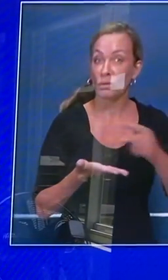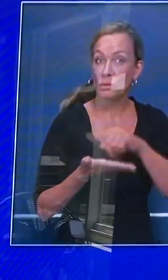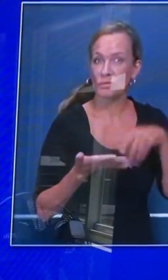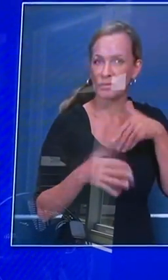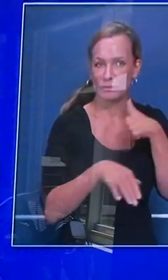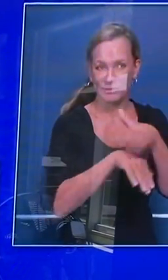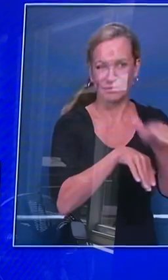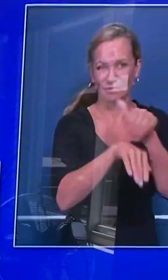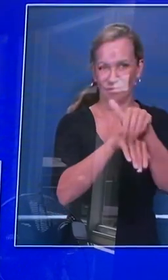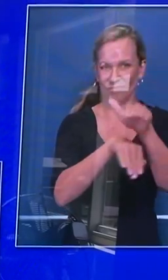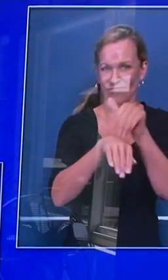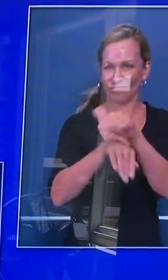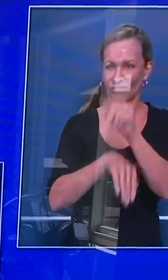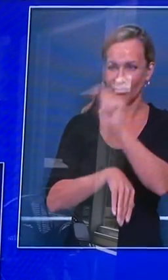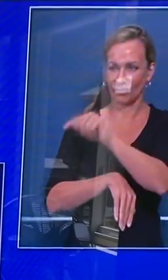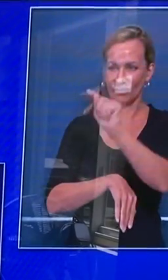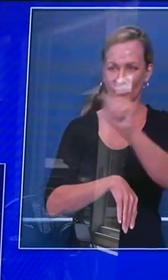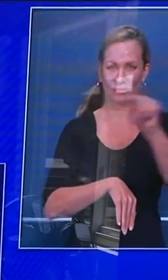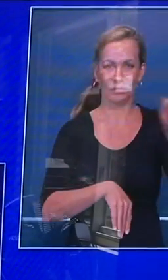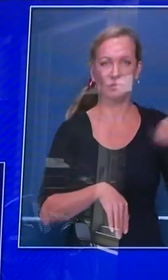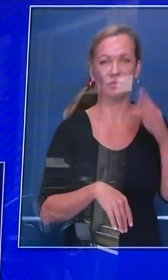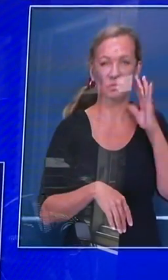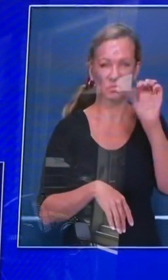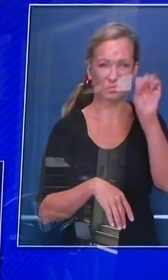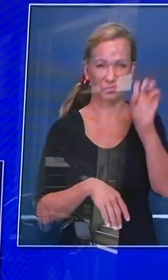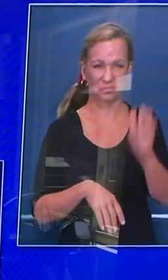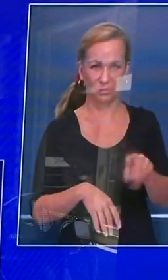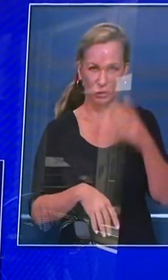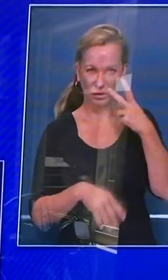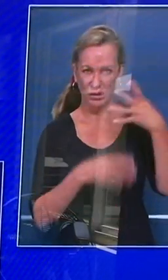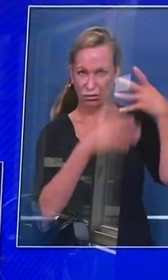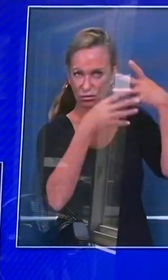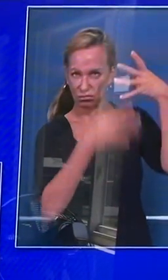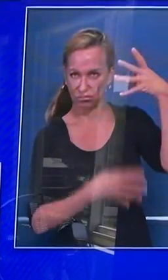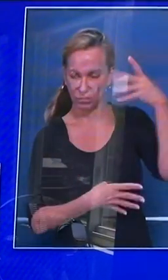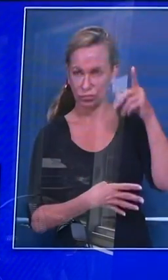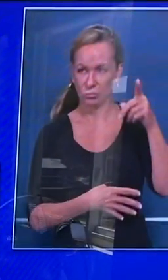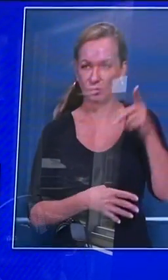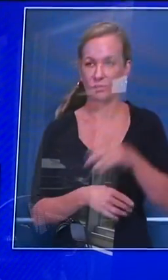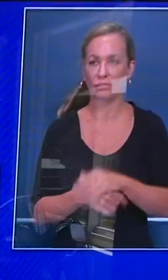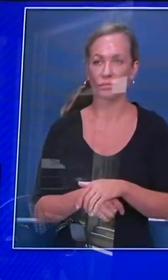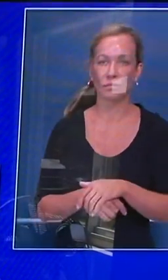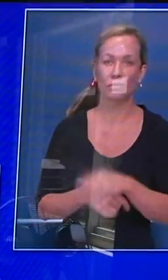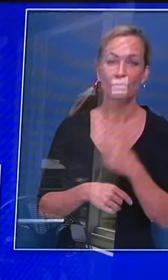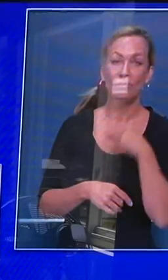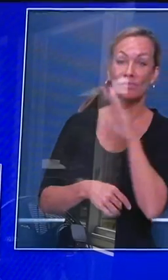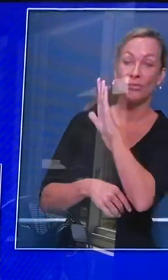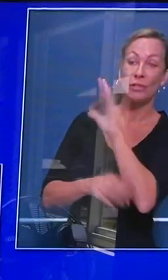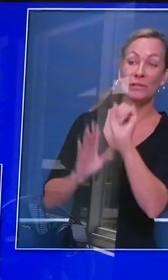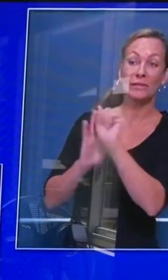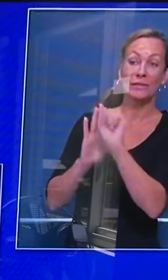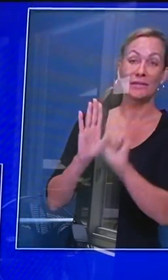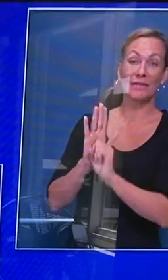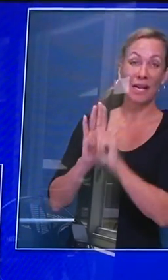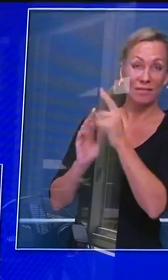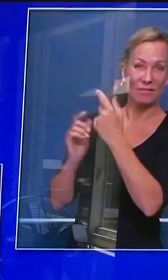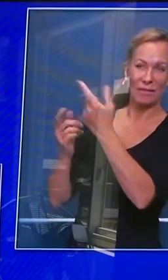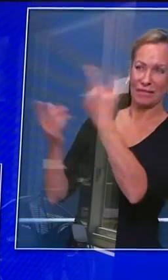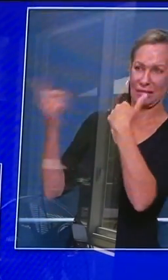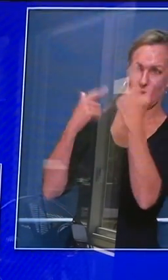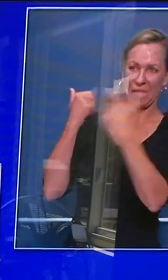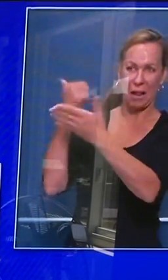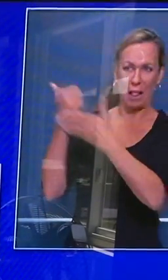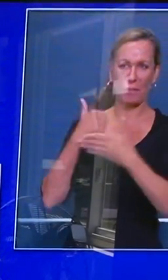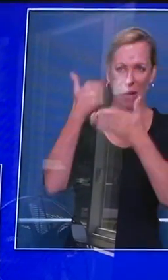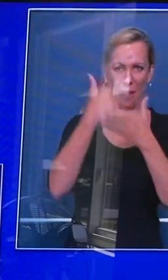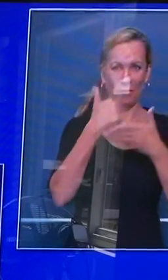a moment some of the resources we pulled out of state into California to battle these historic wildfires. Put it in perspective,